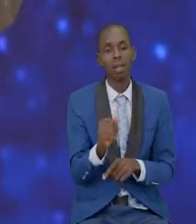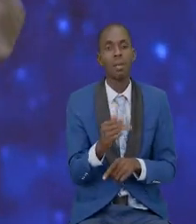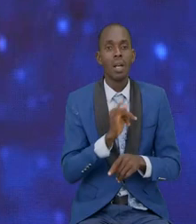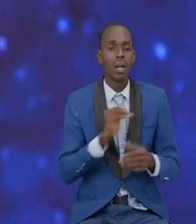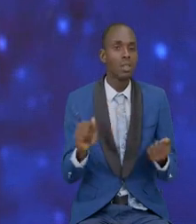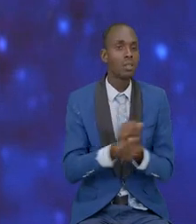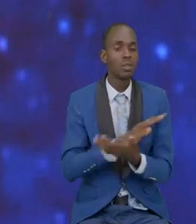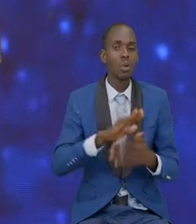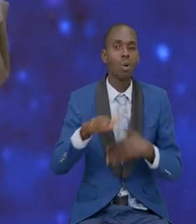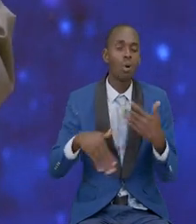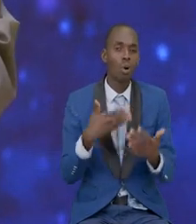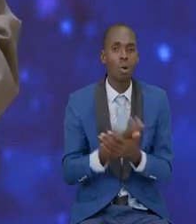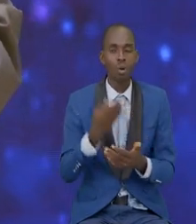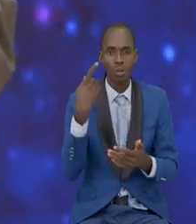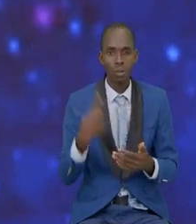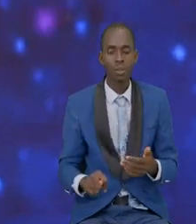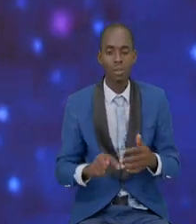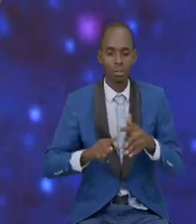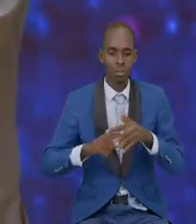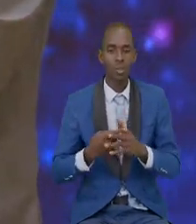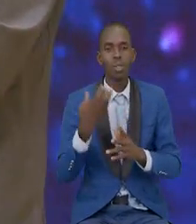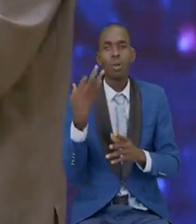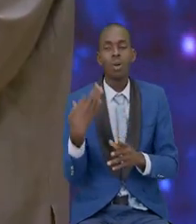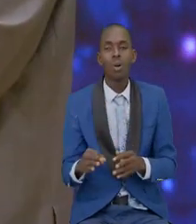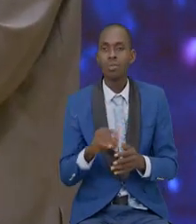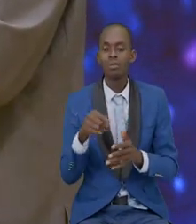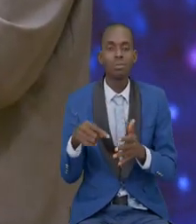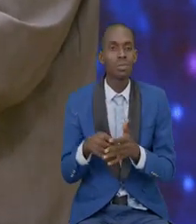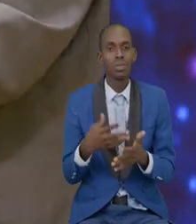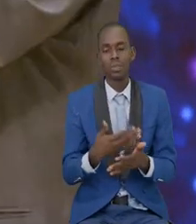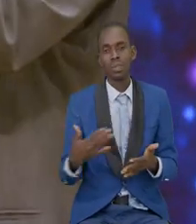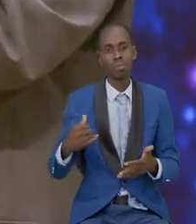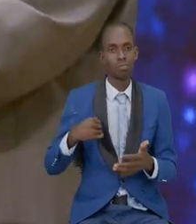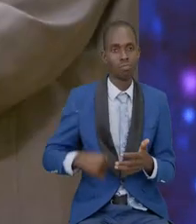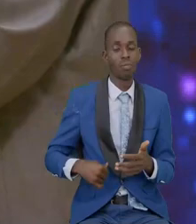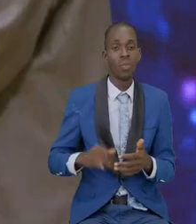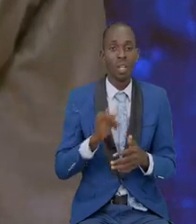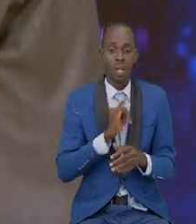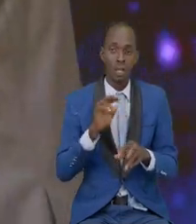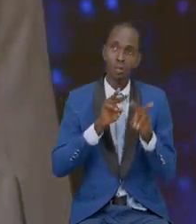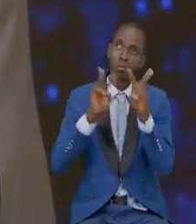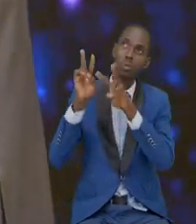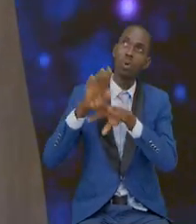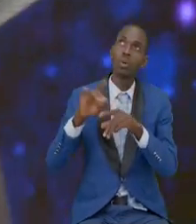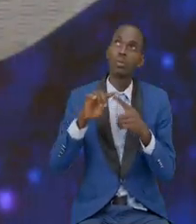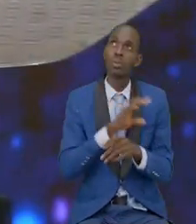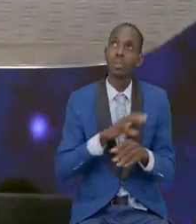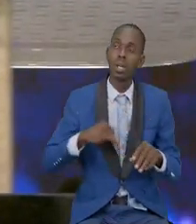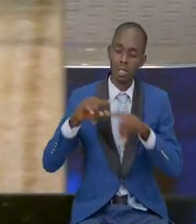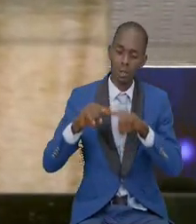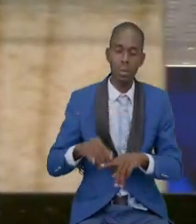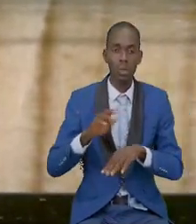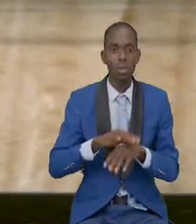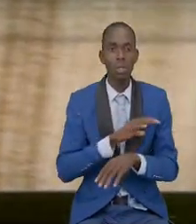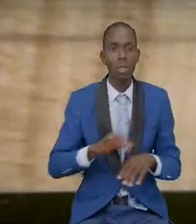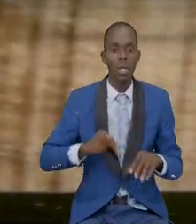of circumcision. Be as I am. I look up to Christ. I depend on Christ. I remain in the grace